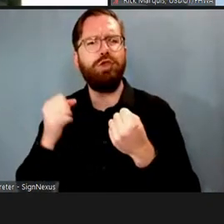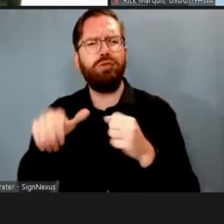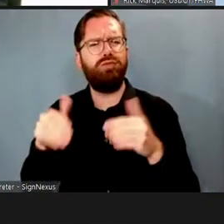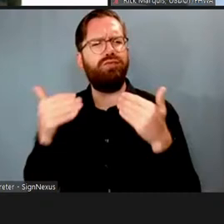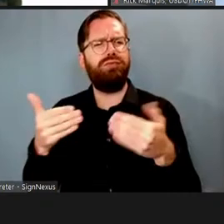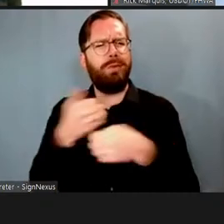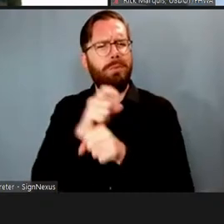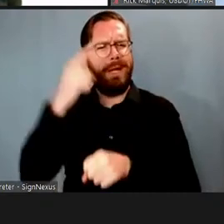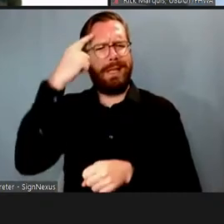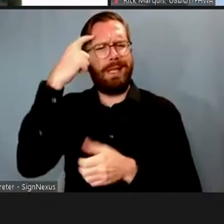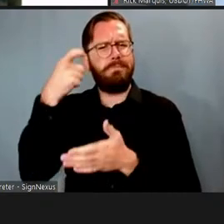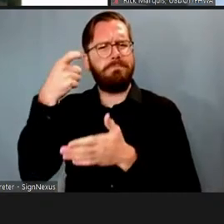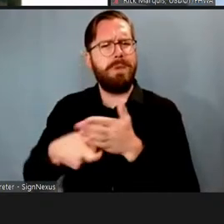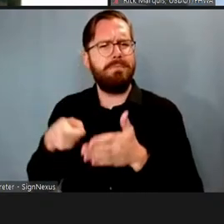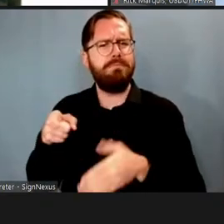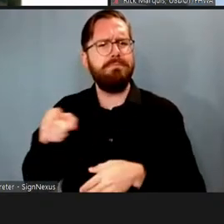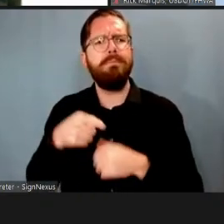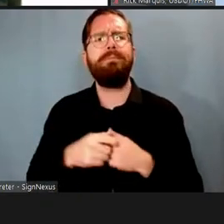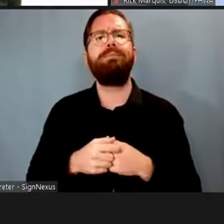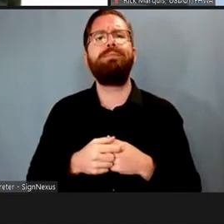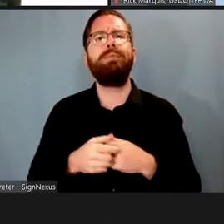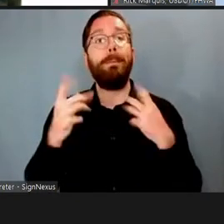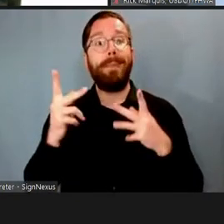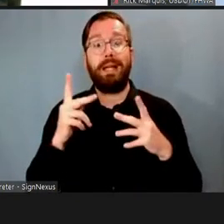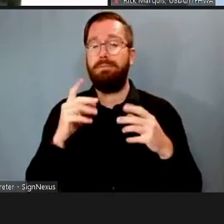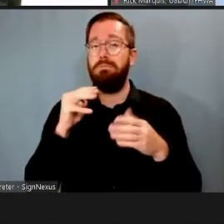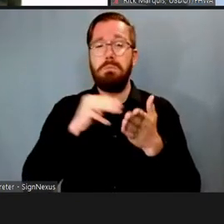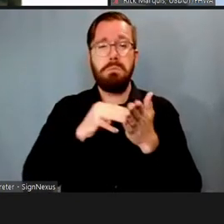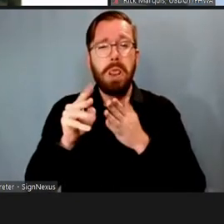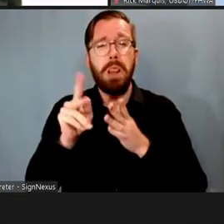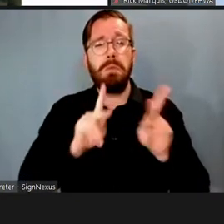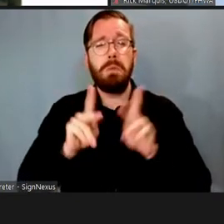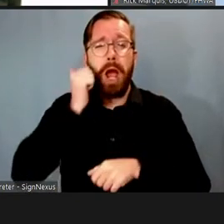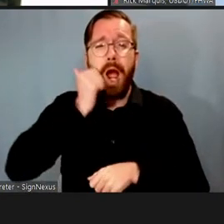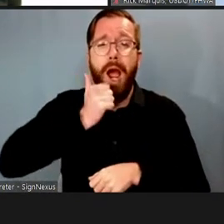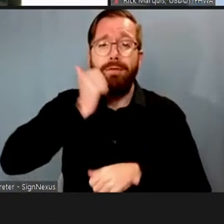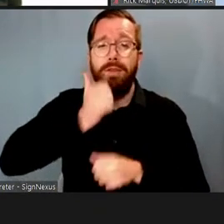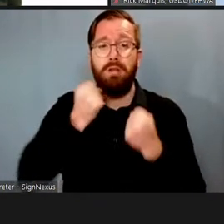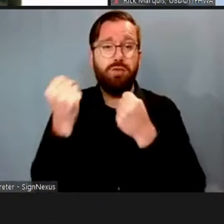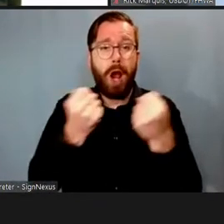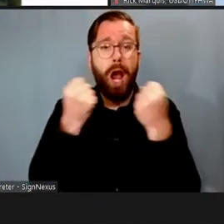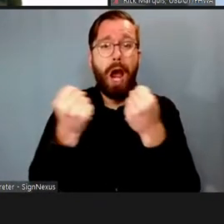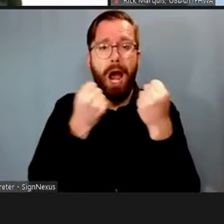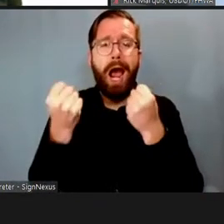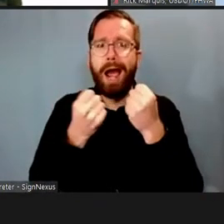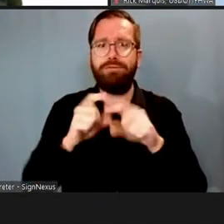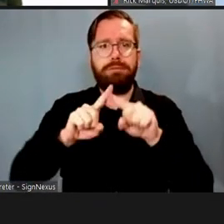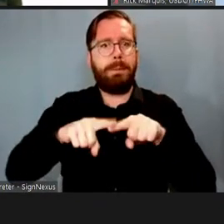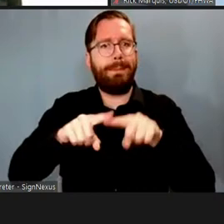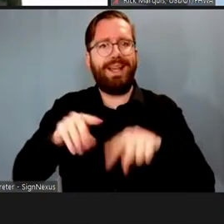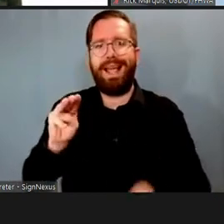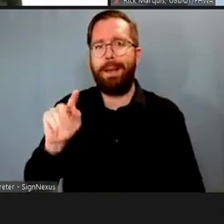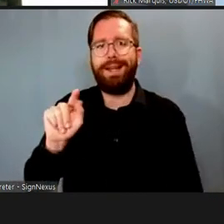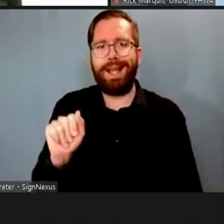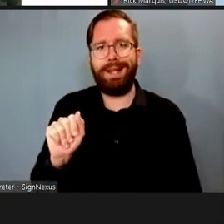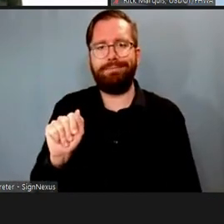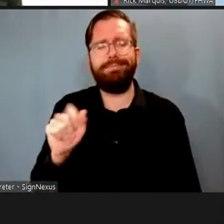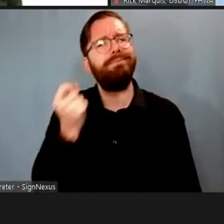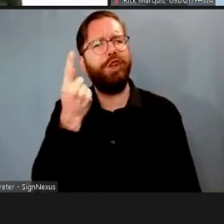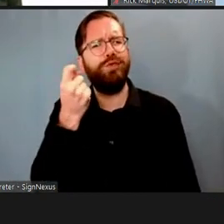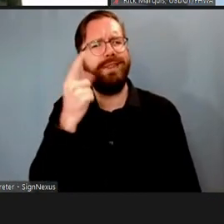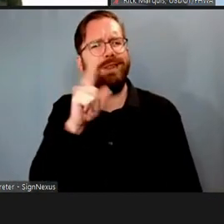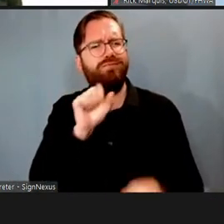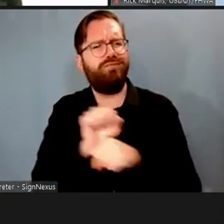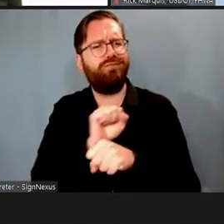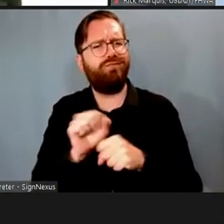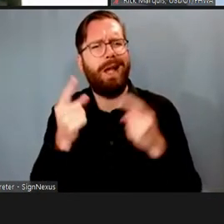riders who depend on the mta every day of course the reality is that there are still transportation